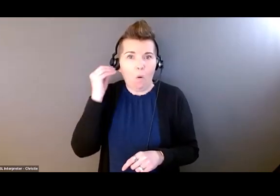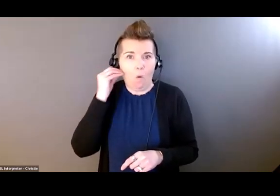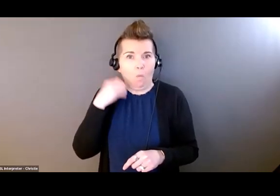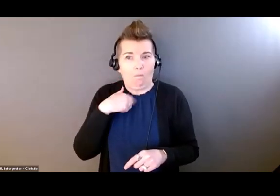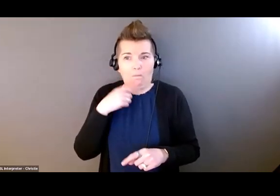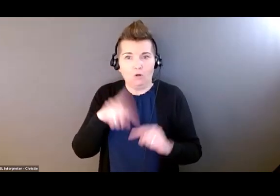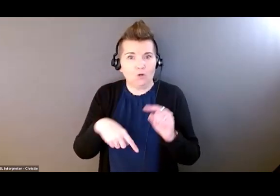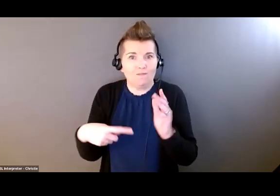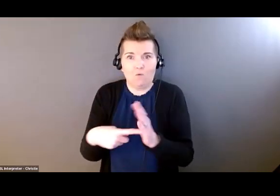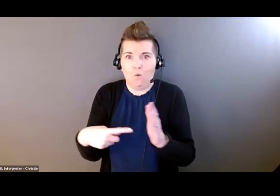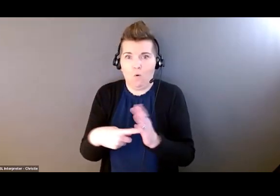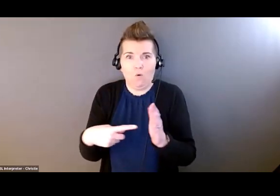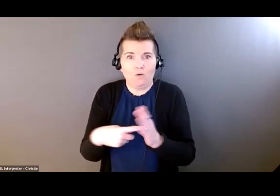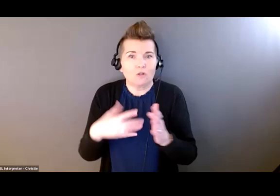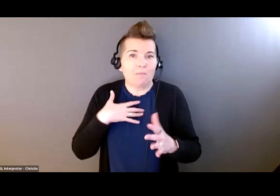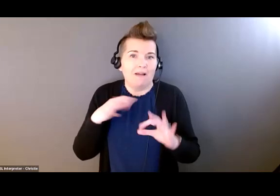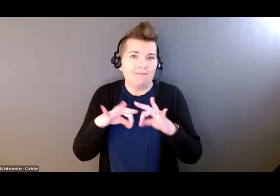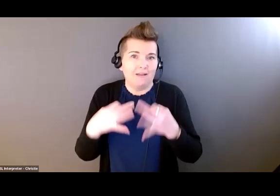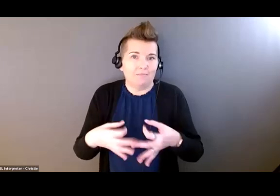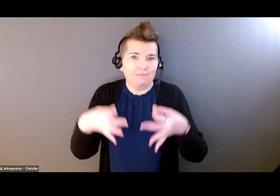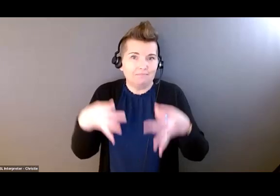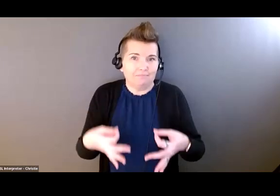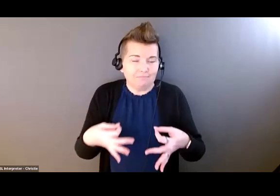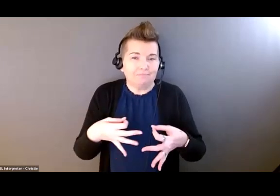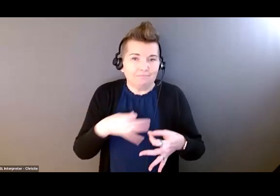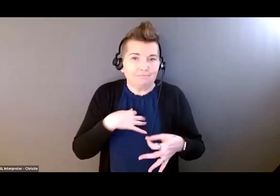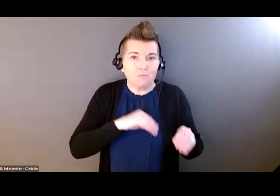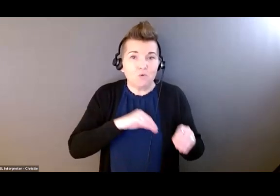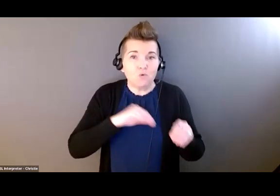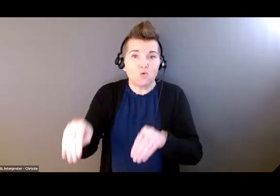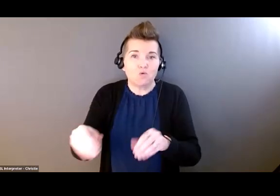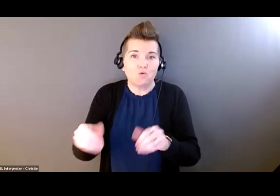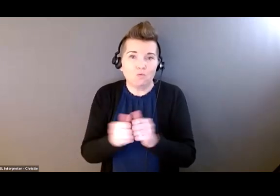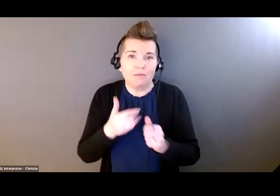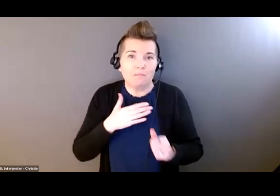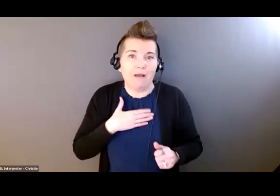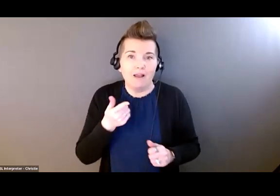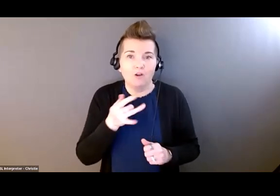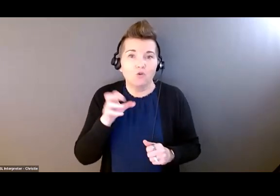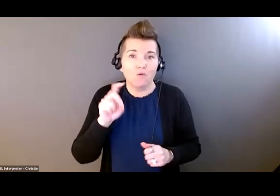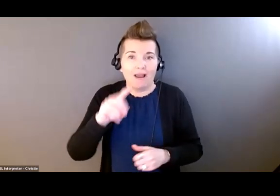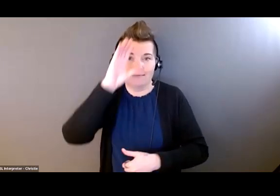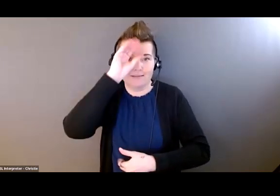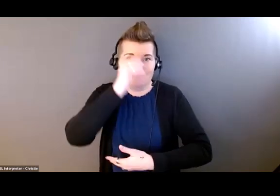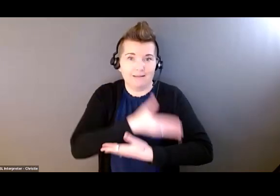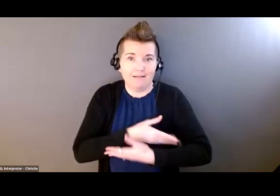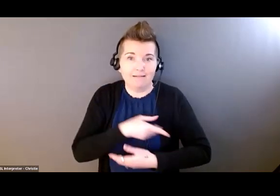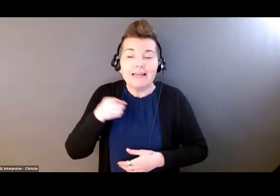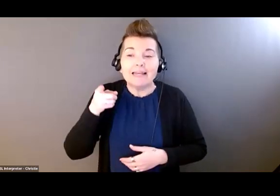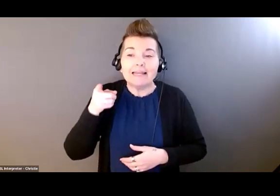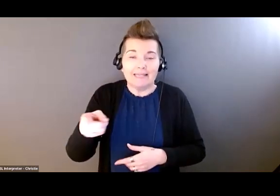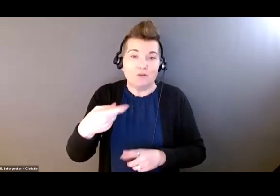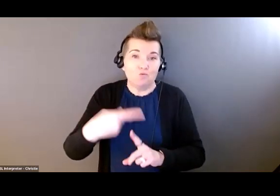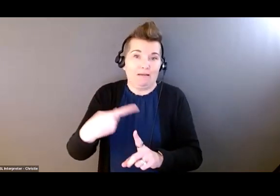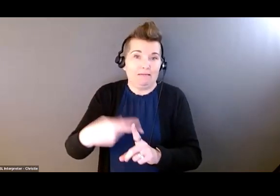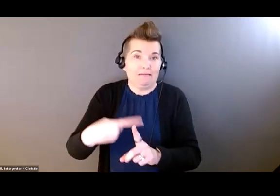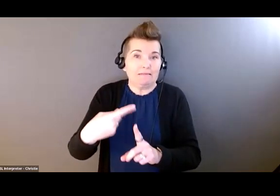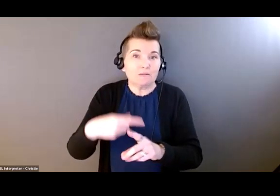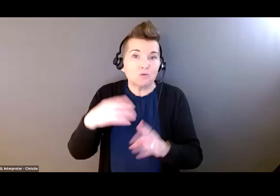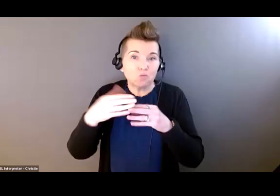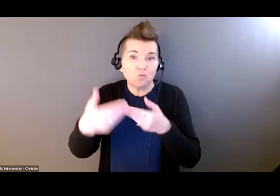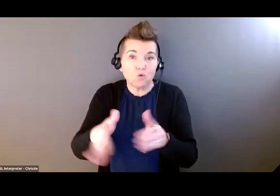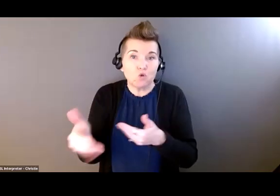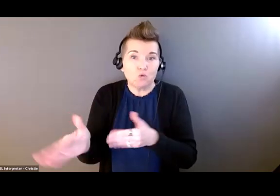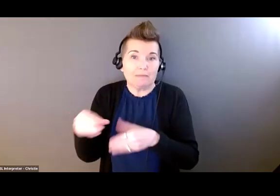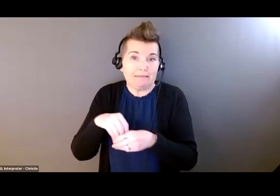care home that I could afford, and there was some pressure to move. So it was decided by my family that I would live at my